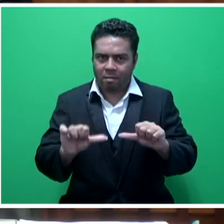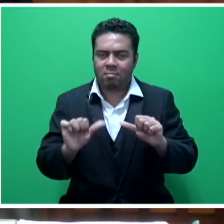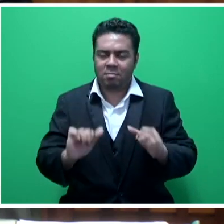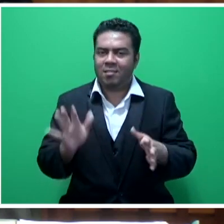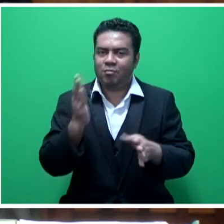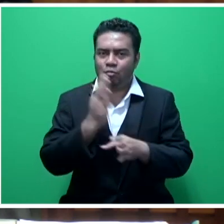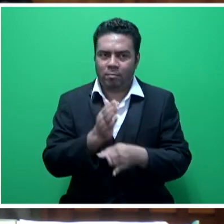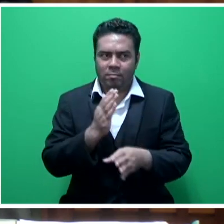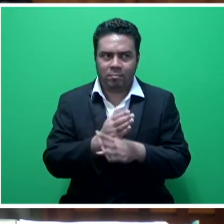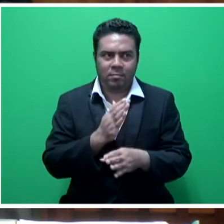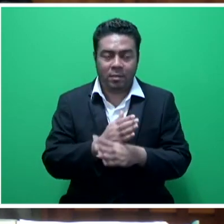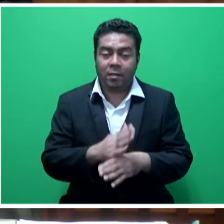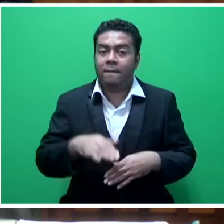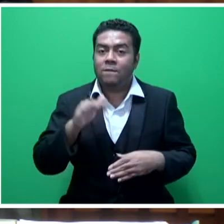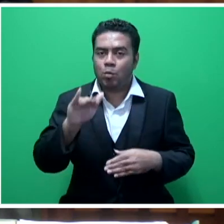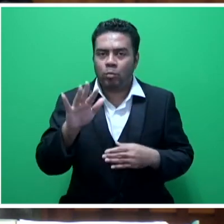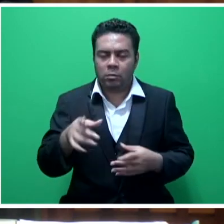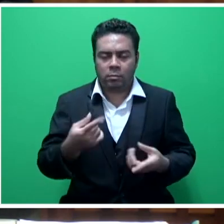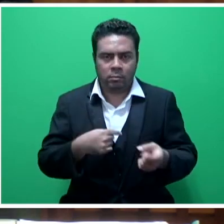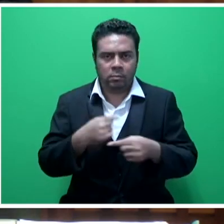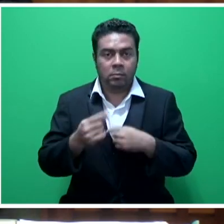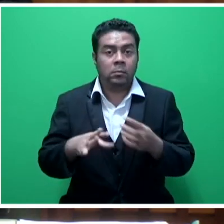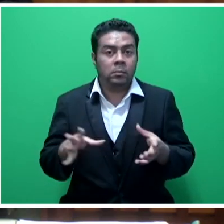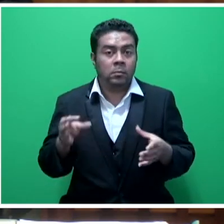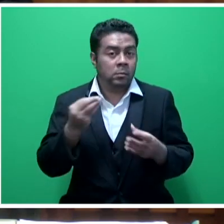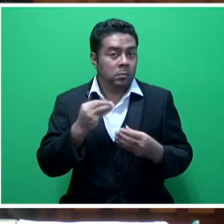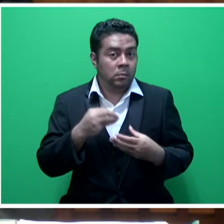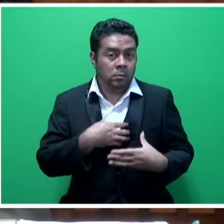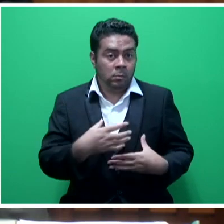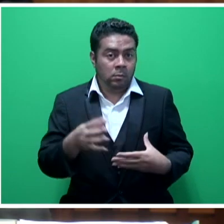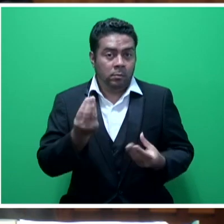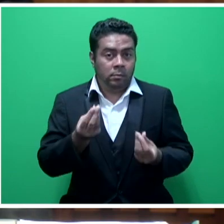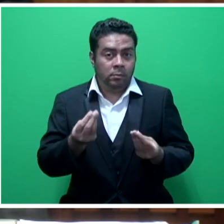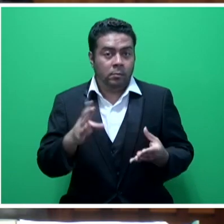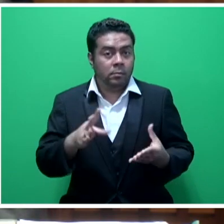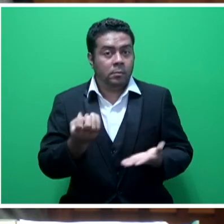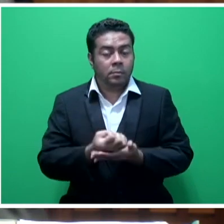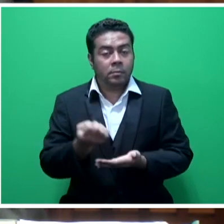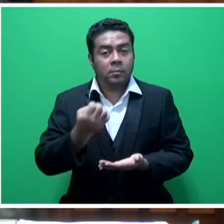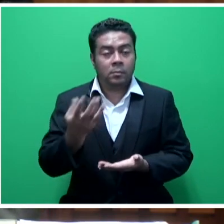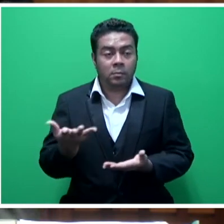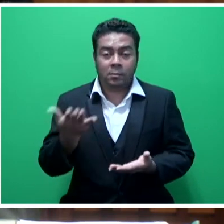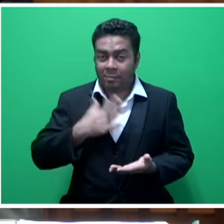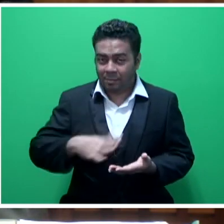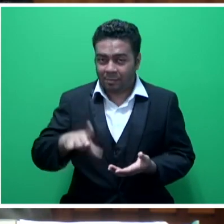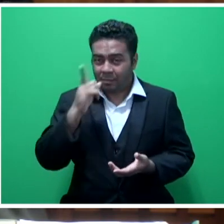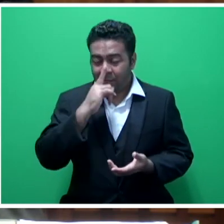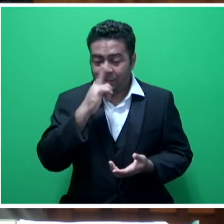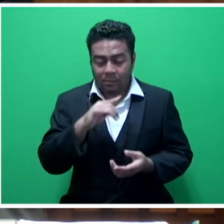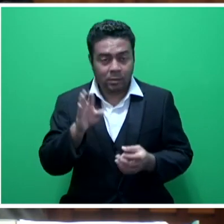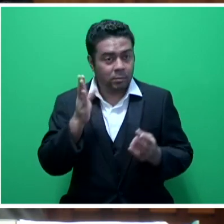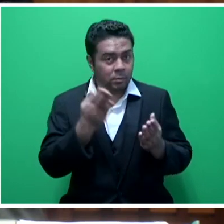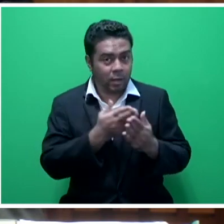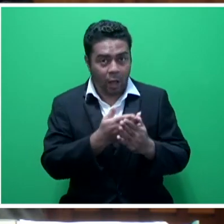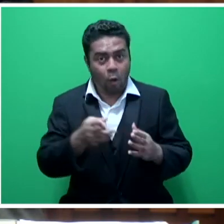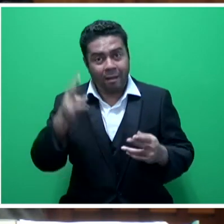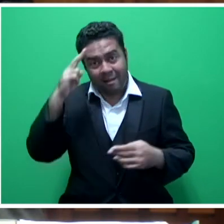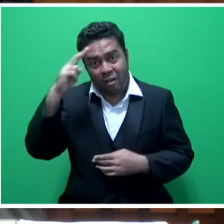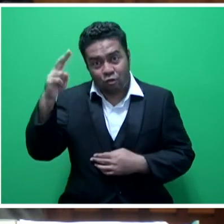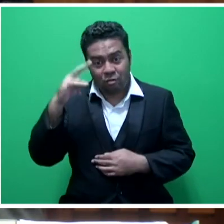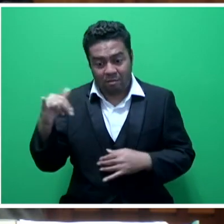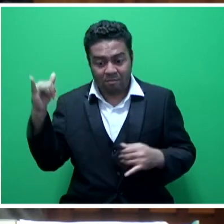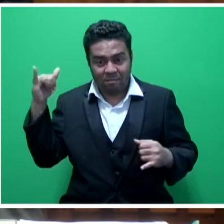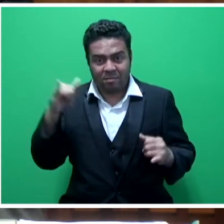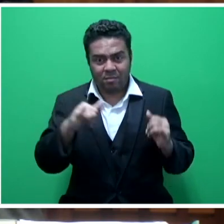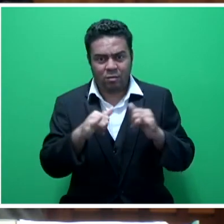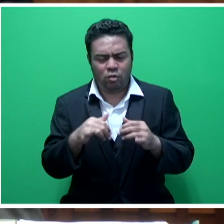back and the future activity it will generate for our economy. Mr. Speaker, sir, I want those attacking our airline, our national airline, to